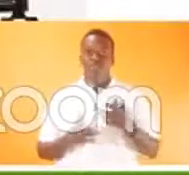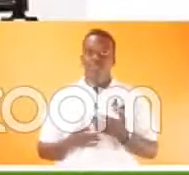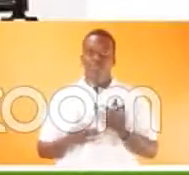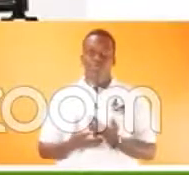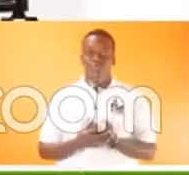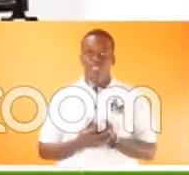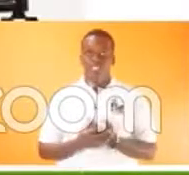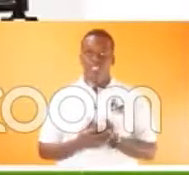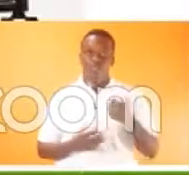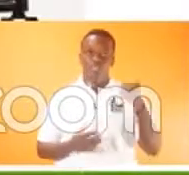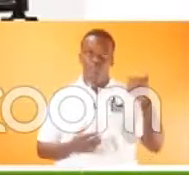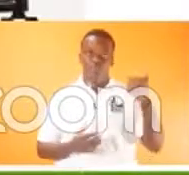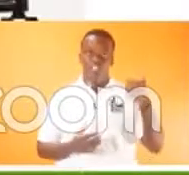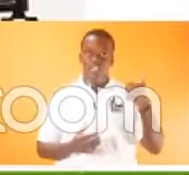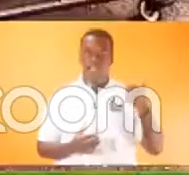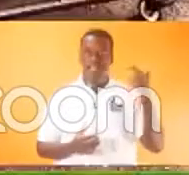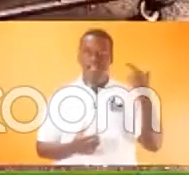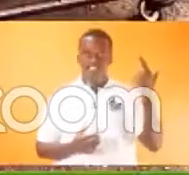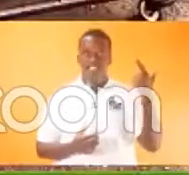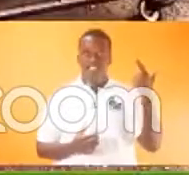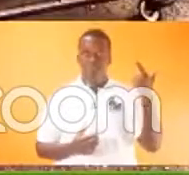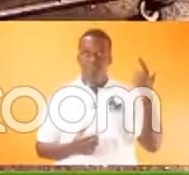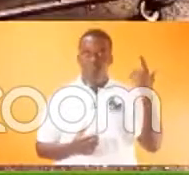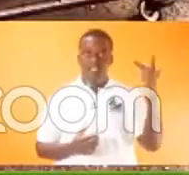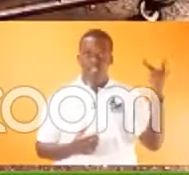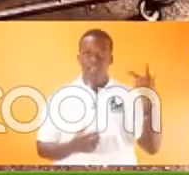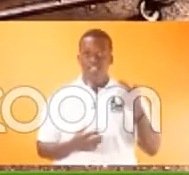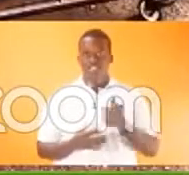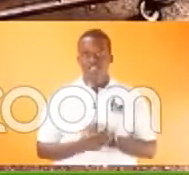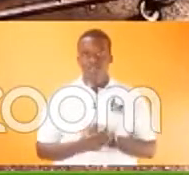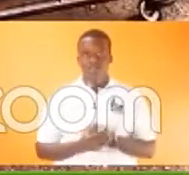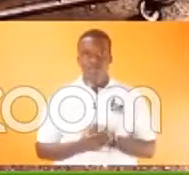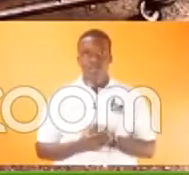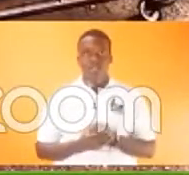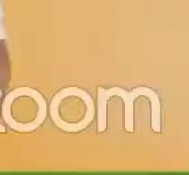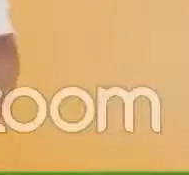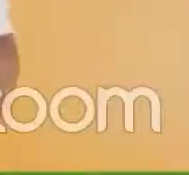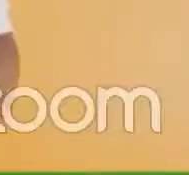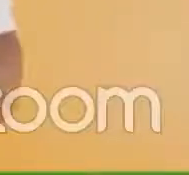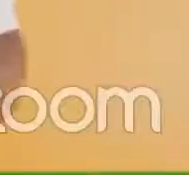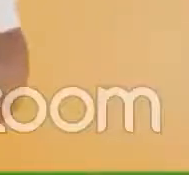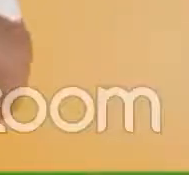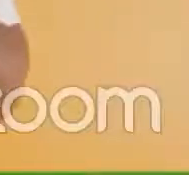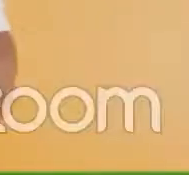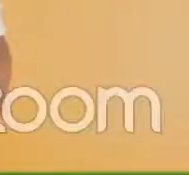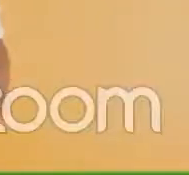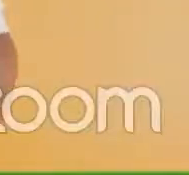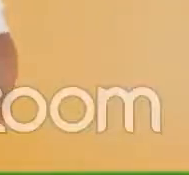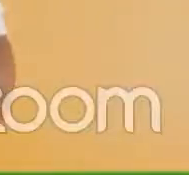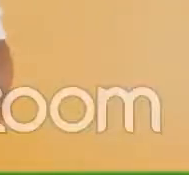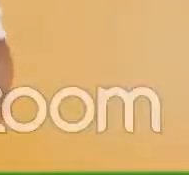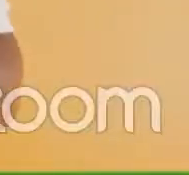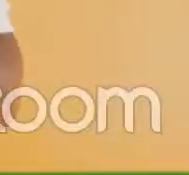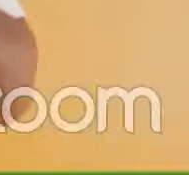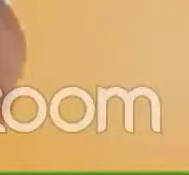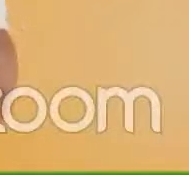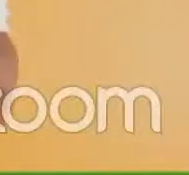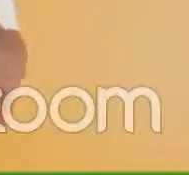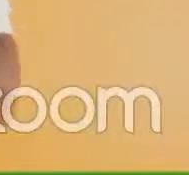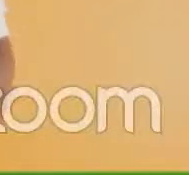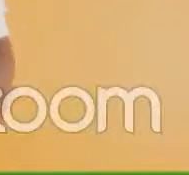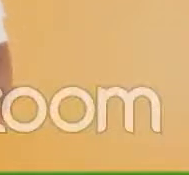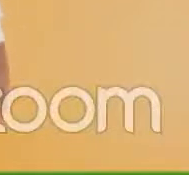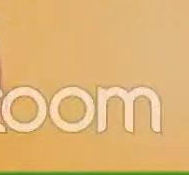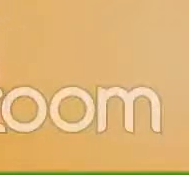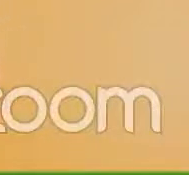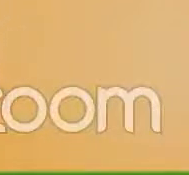family to have multiple equipment, including a wheelchair, a standing frame, and a bench. Moreover, they need to buy a new wheelchair